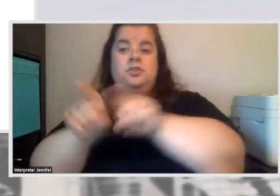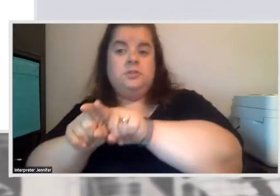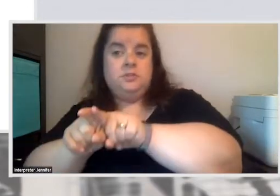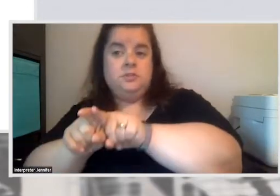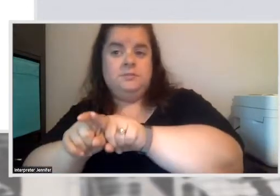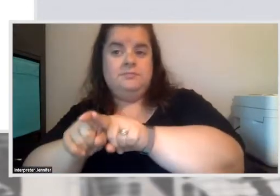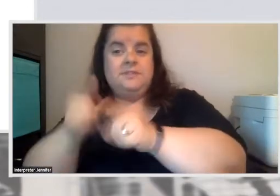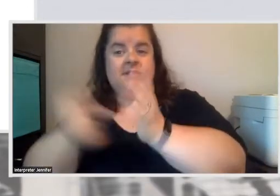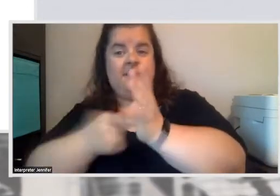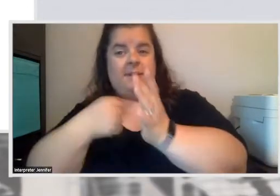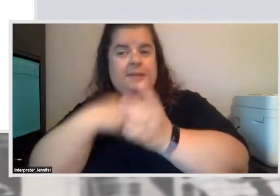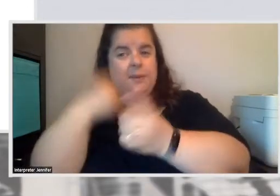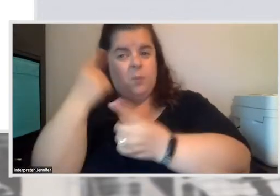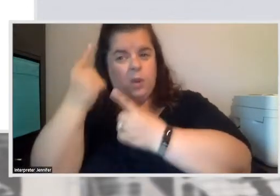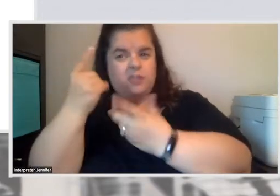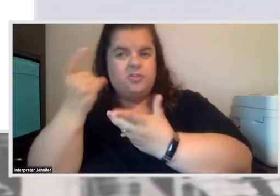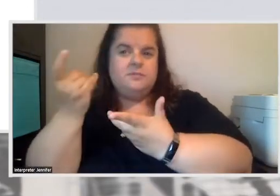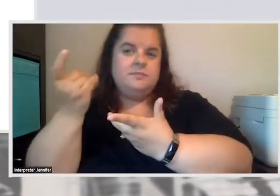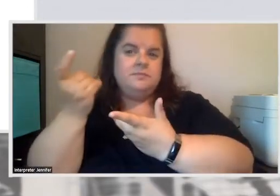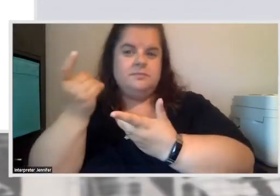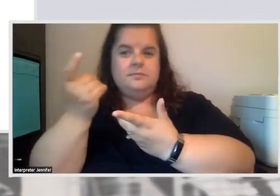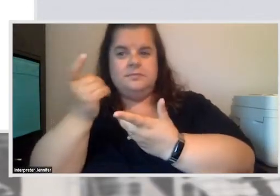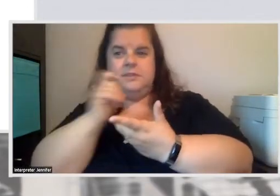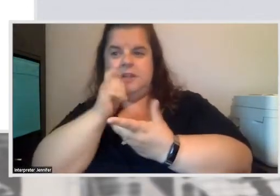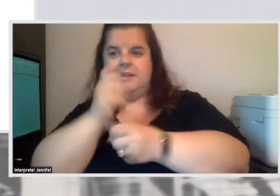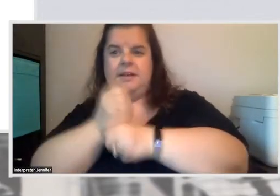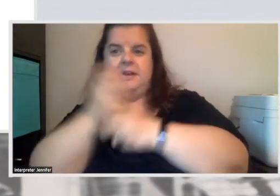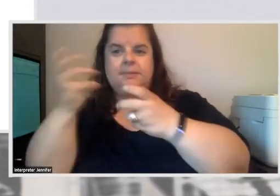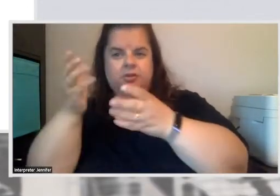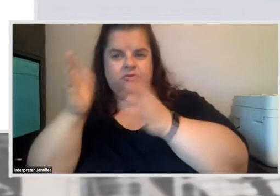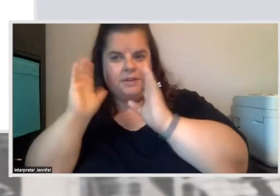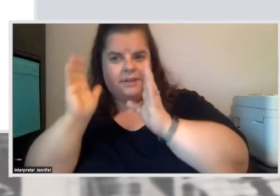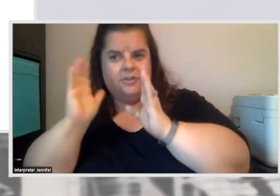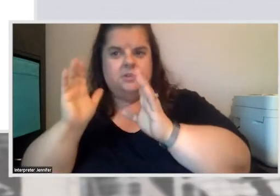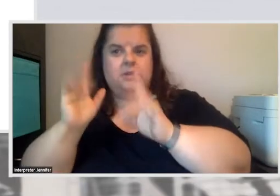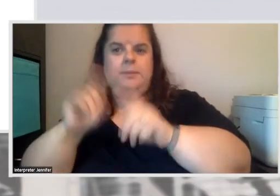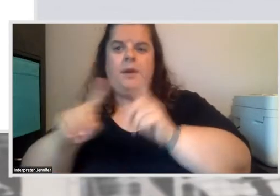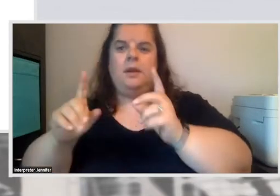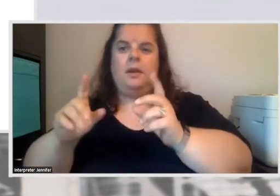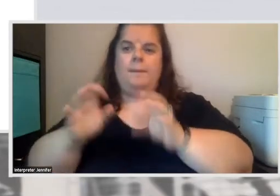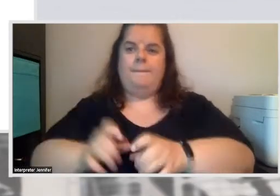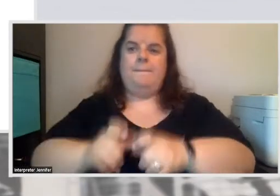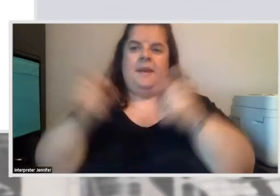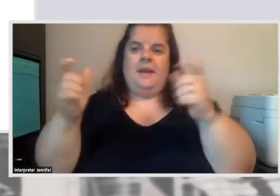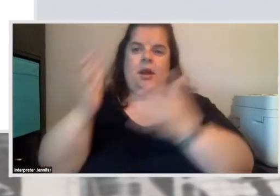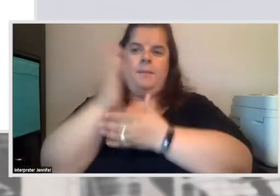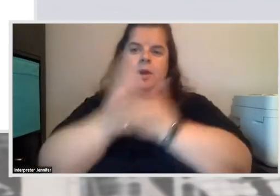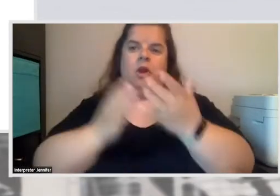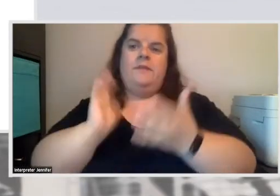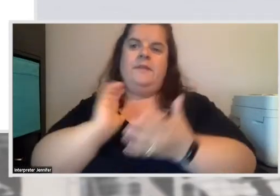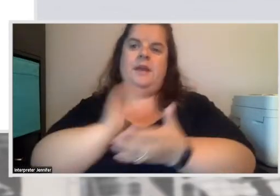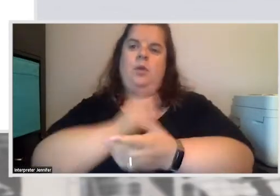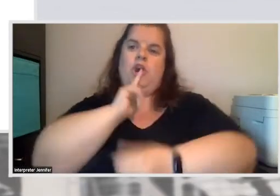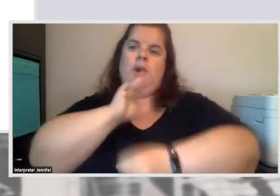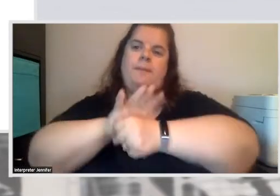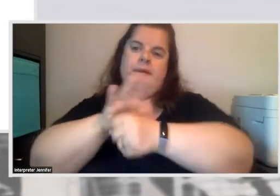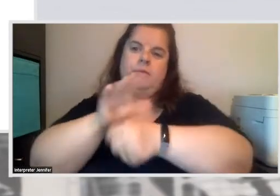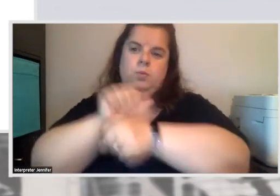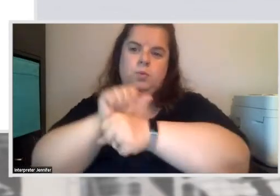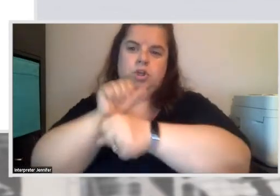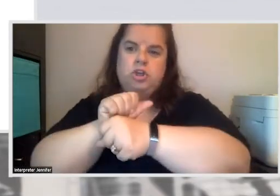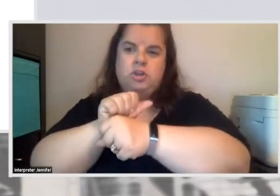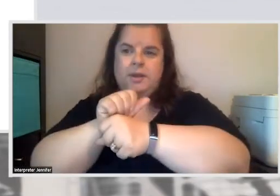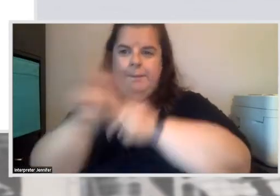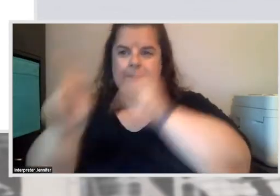wonder if this doesn't quite get as much play generally, but a significant bulk of and commitment of the work that we do is people-based. And when we